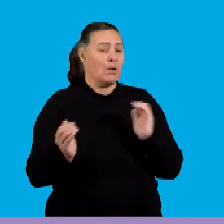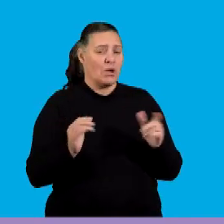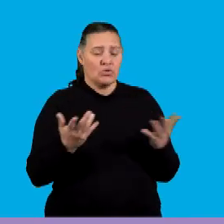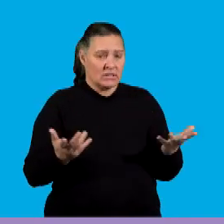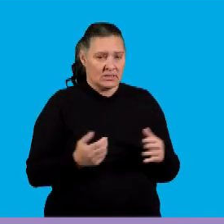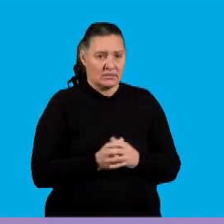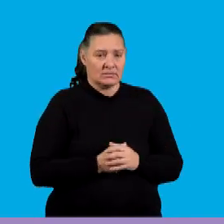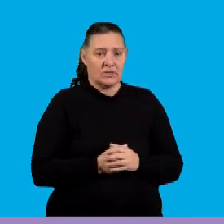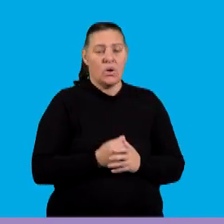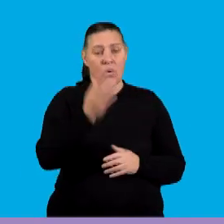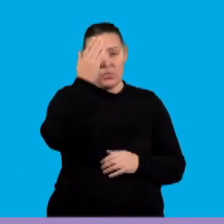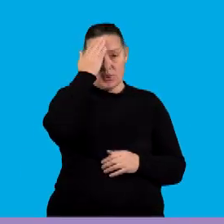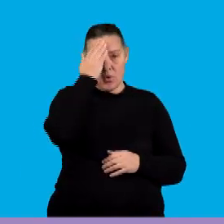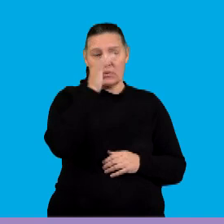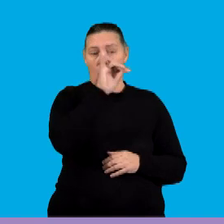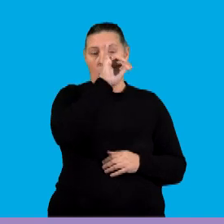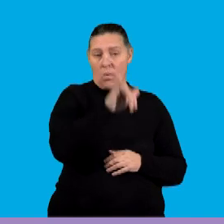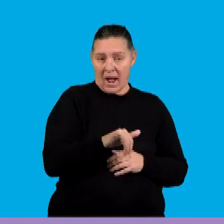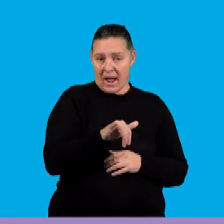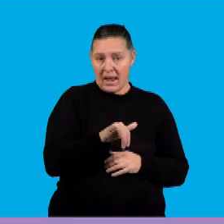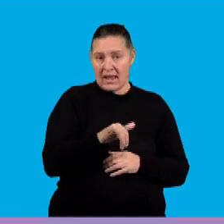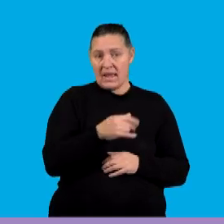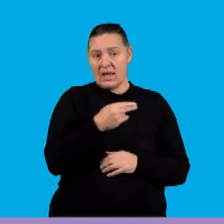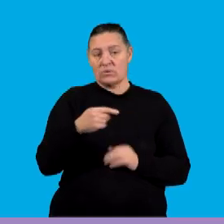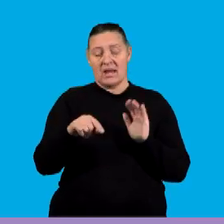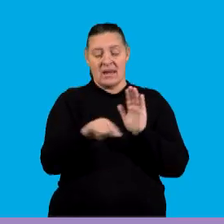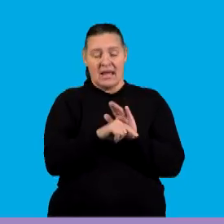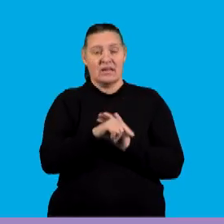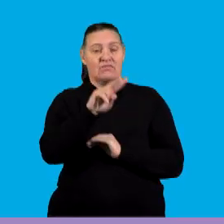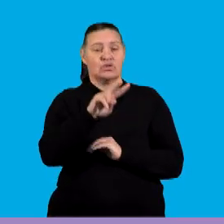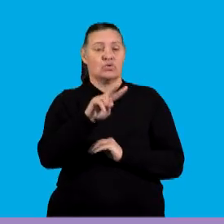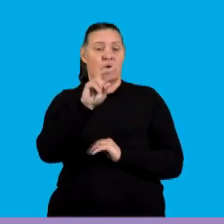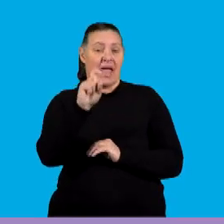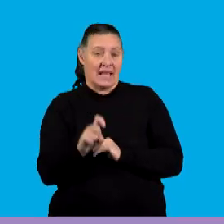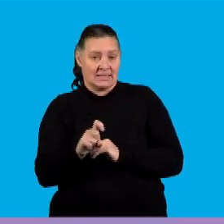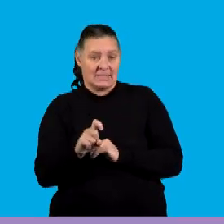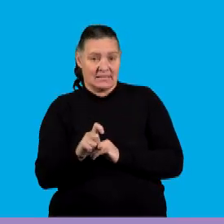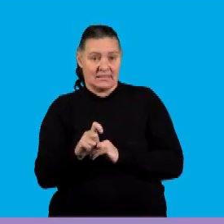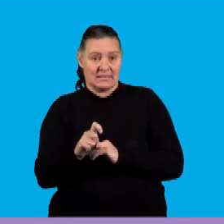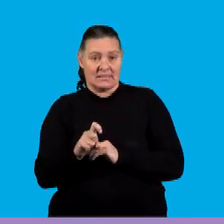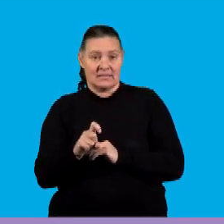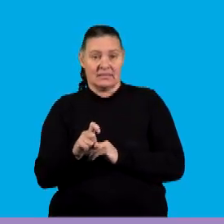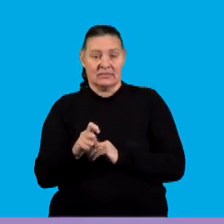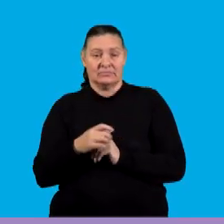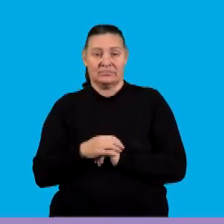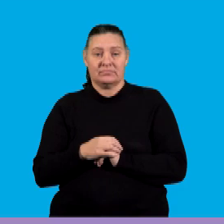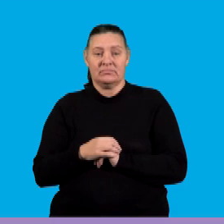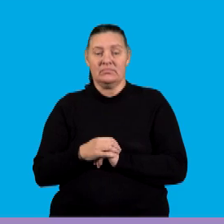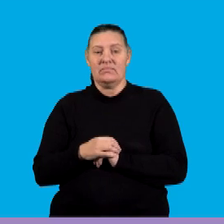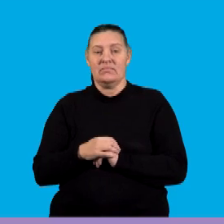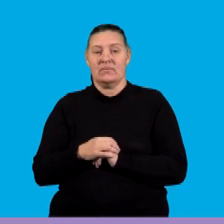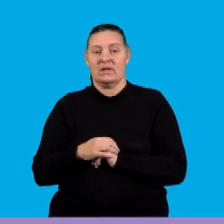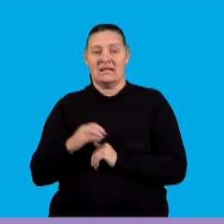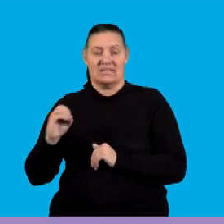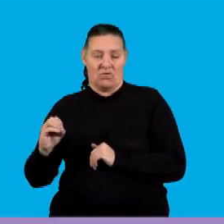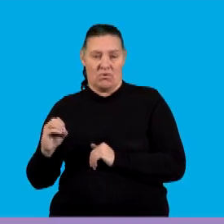line? Now we know that the gradient is a negative 2. We have our x there and our y-intercept is 0.